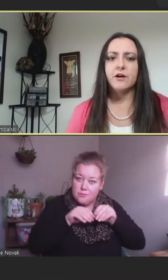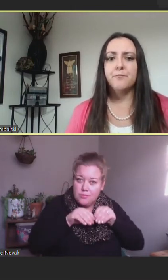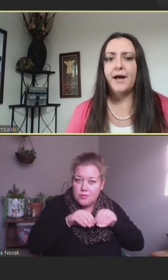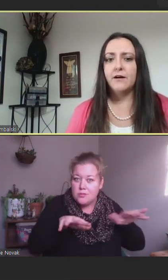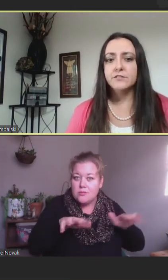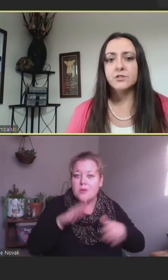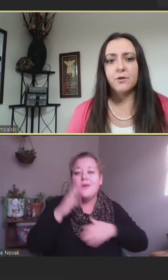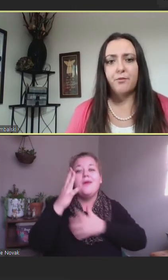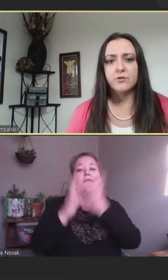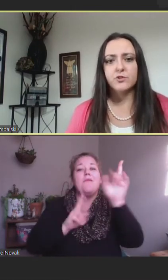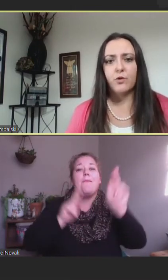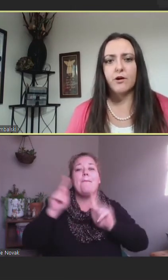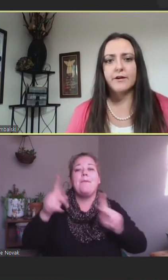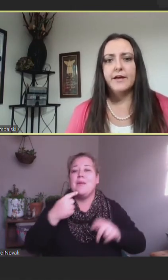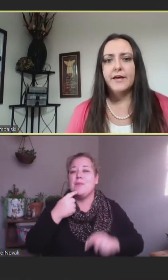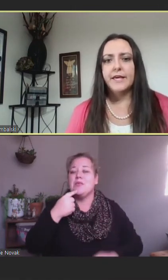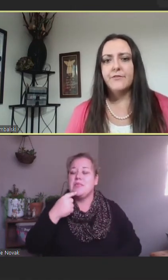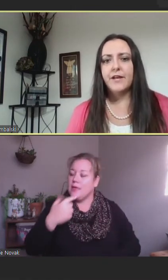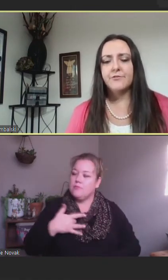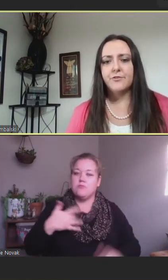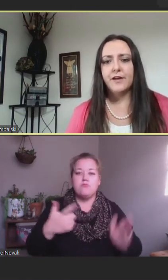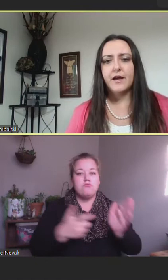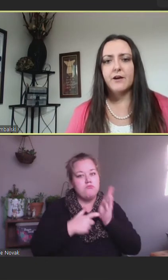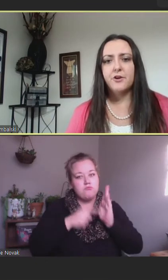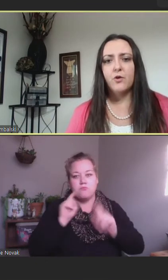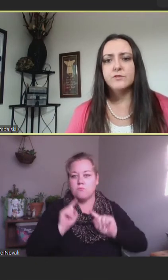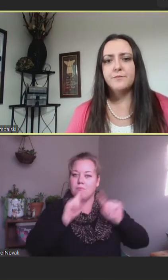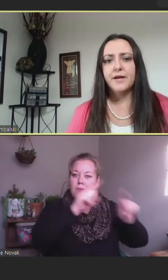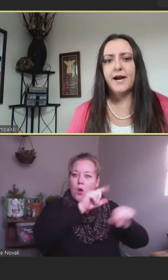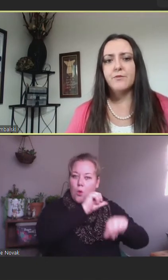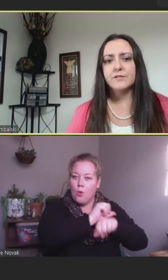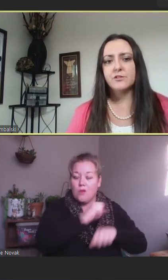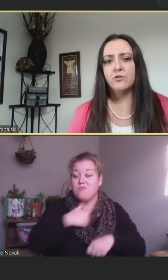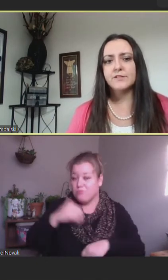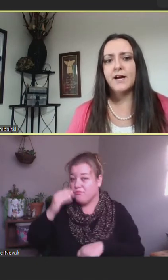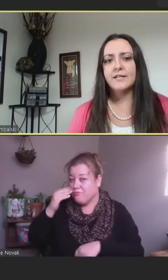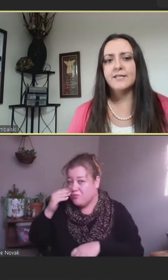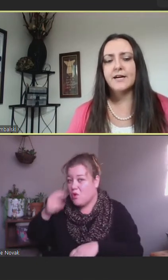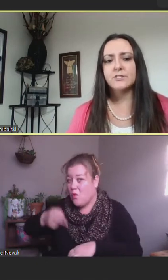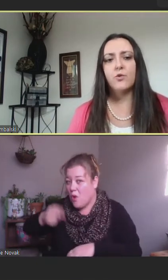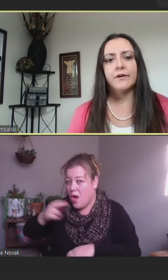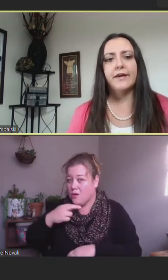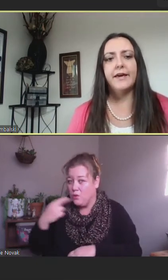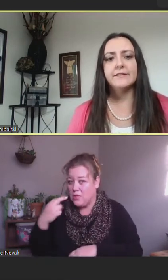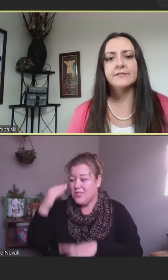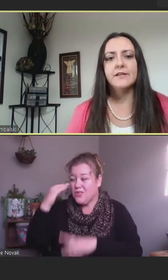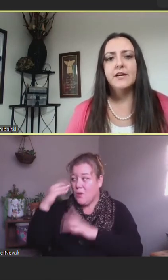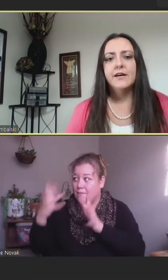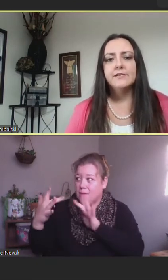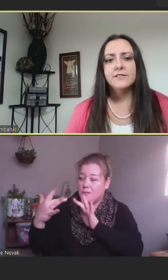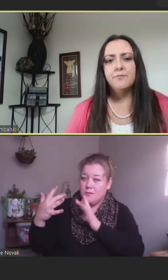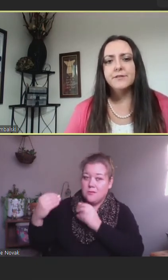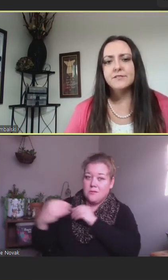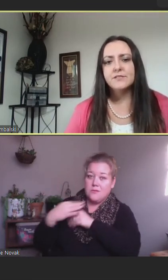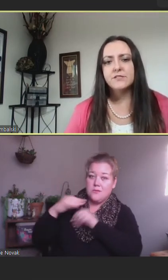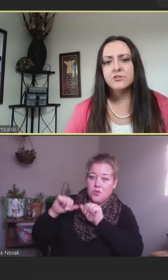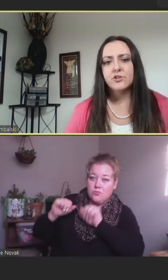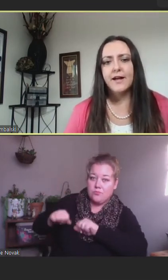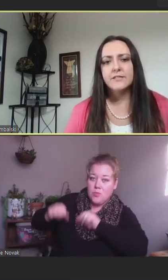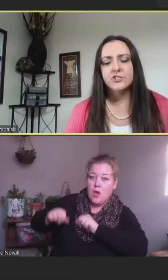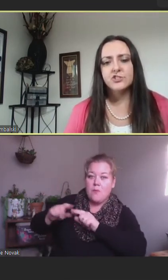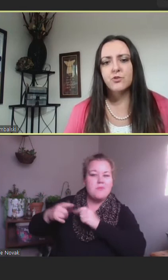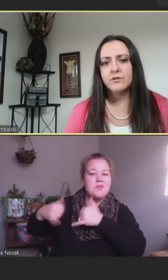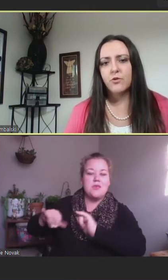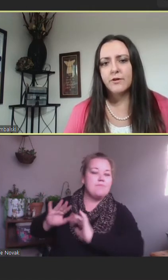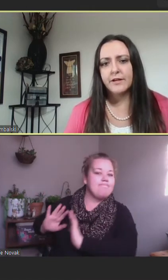feel compelled to report to work even after they are known to be a high-risk close contact or a case. Some businesses are